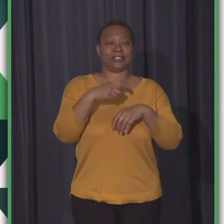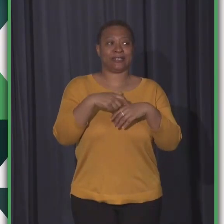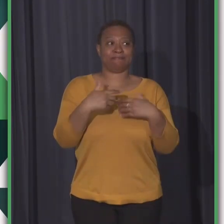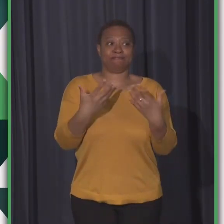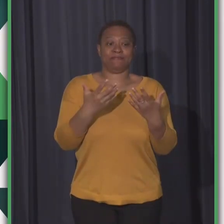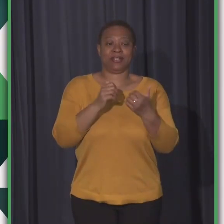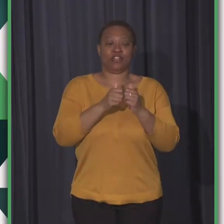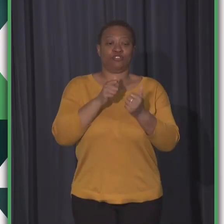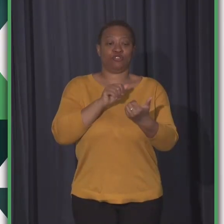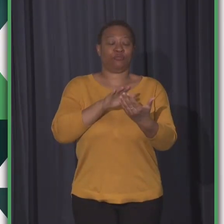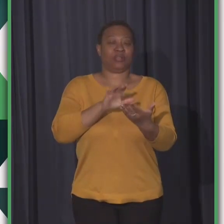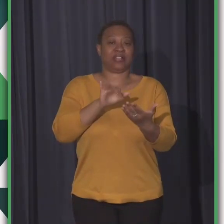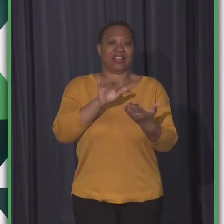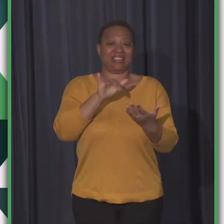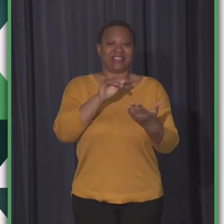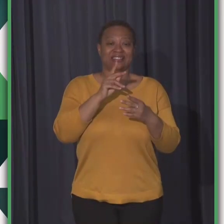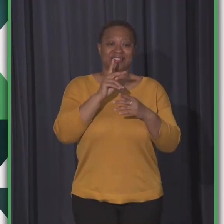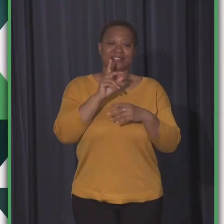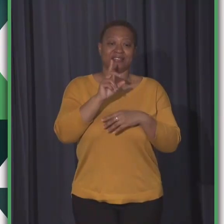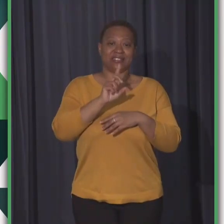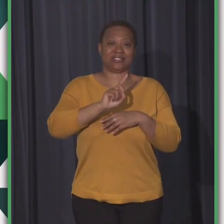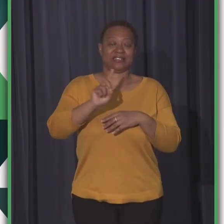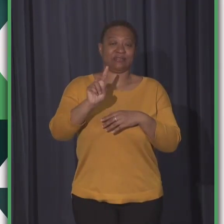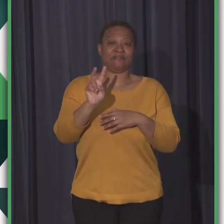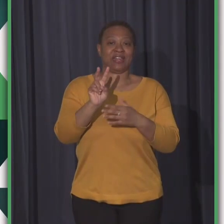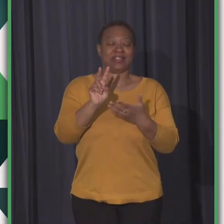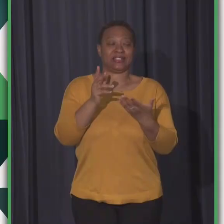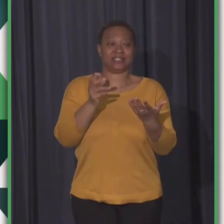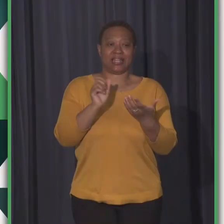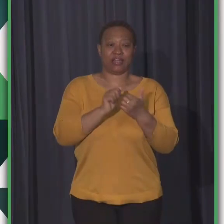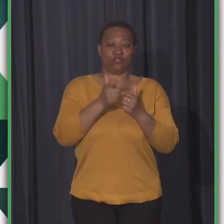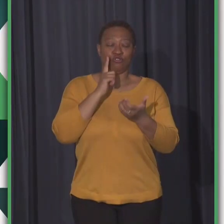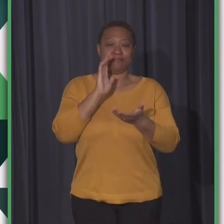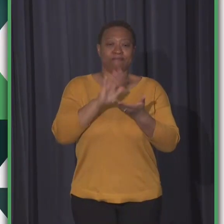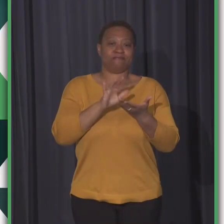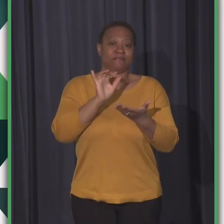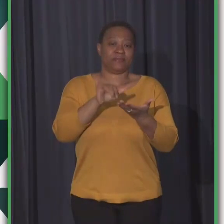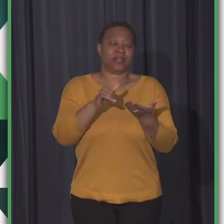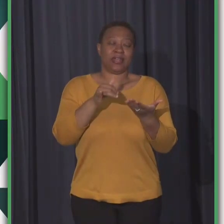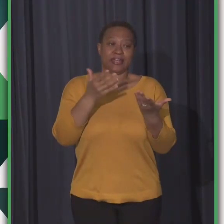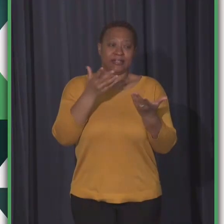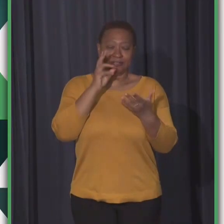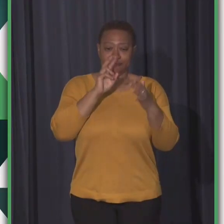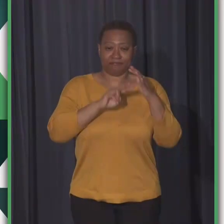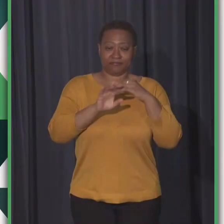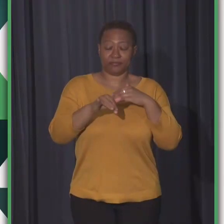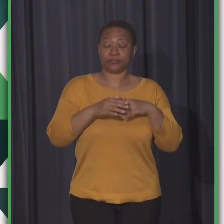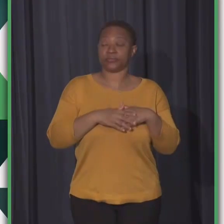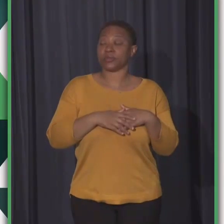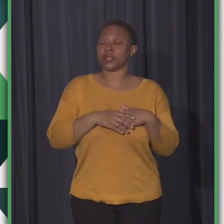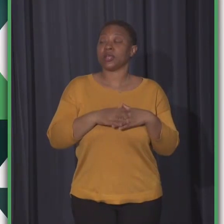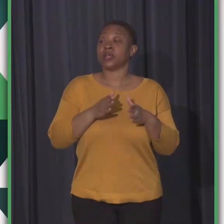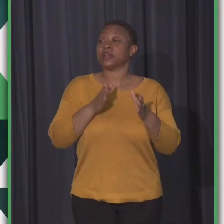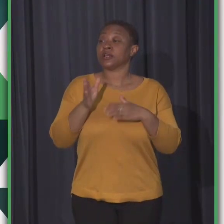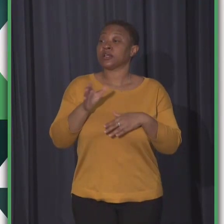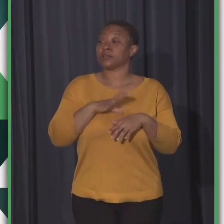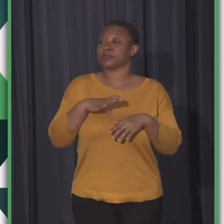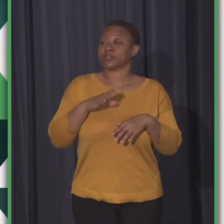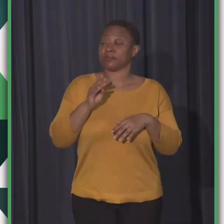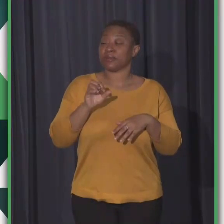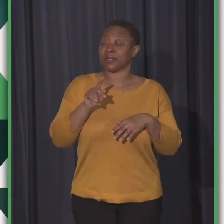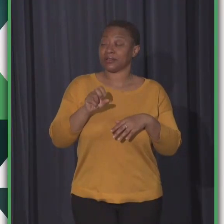group, domestic type It's situations and confined. I stuff. got So, yep. So, Commissioner, Yes. thanks. Yes.